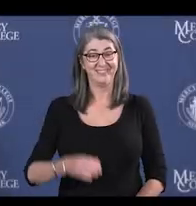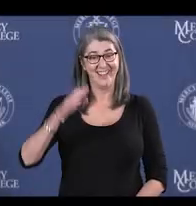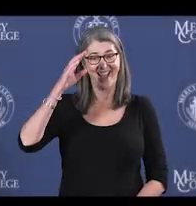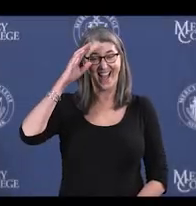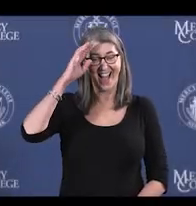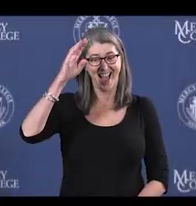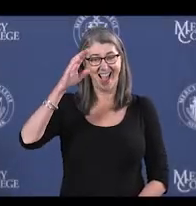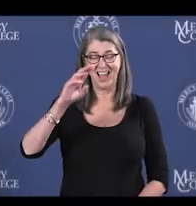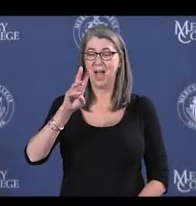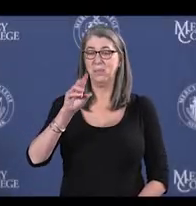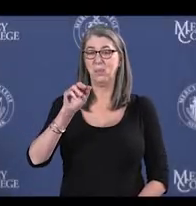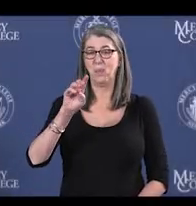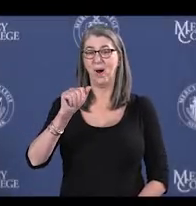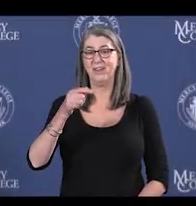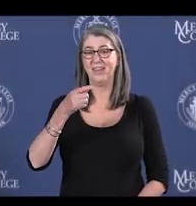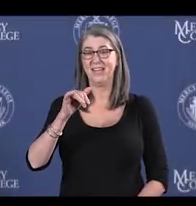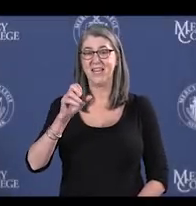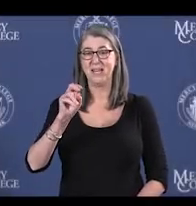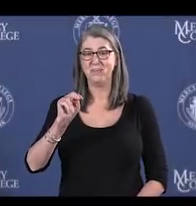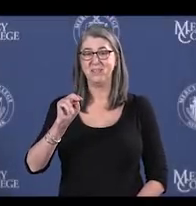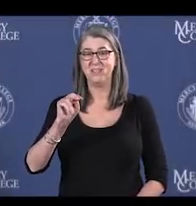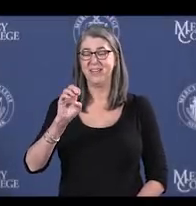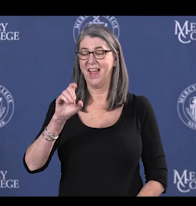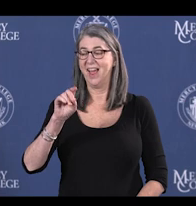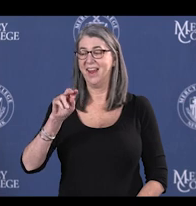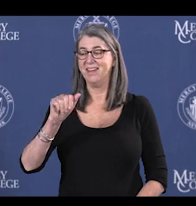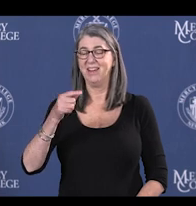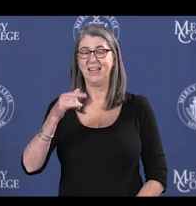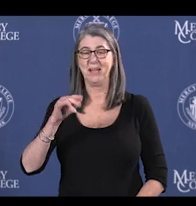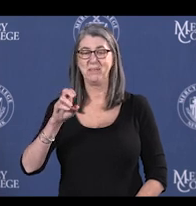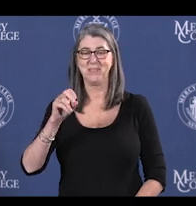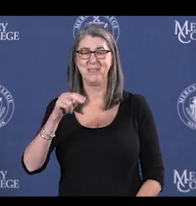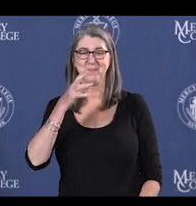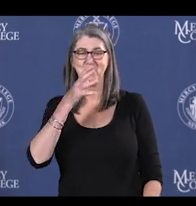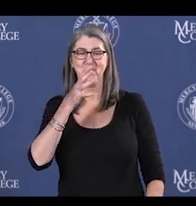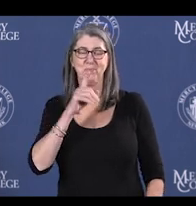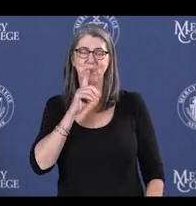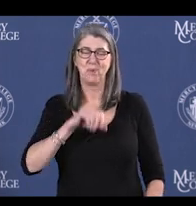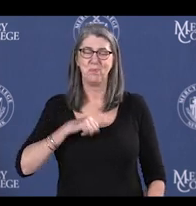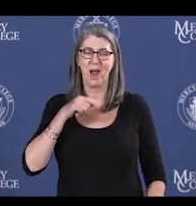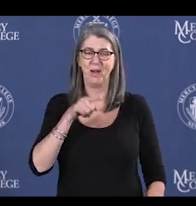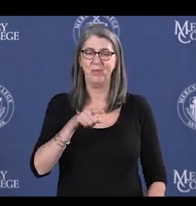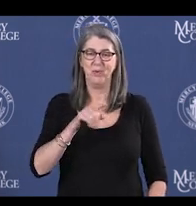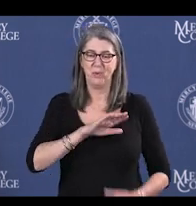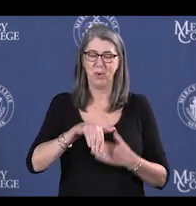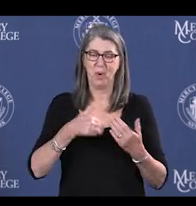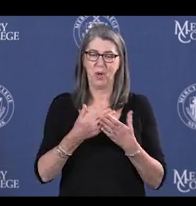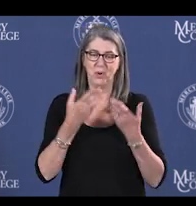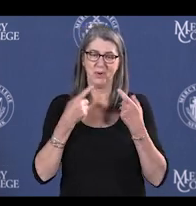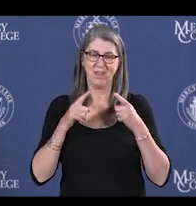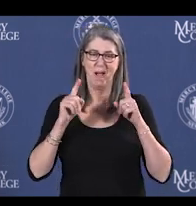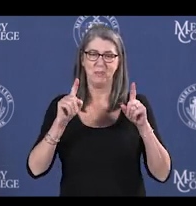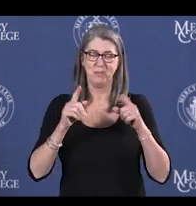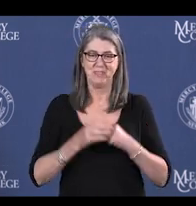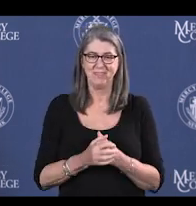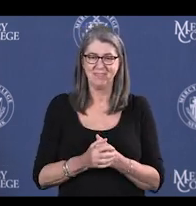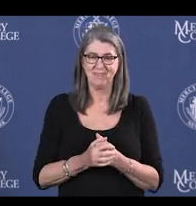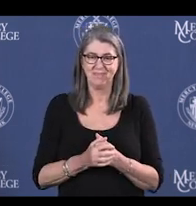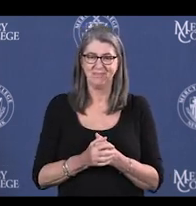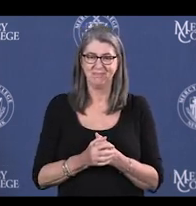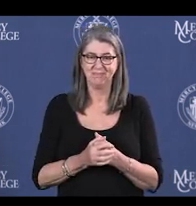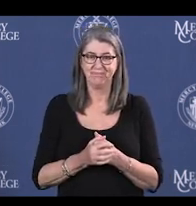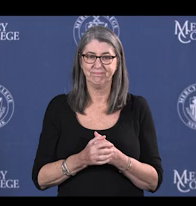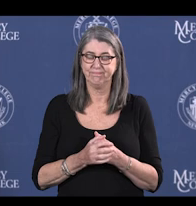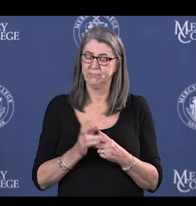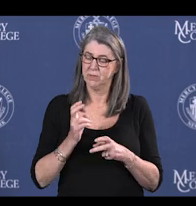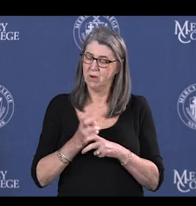Hi, I'm Wanda Gibson, Ebony Gibson's mom. I am so proud of you and all your accomplishments.